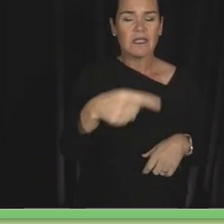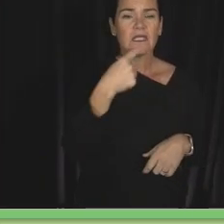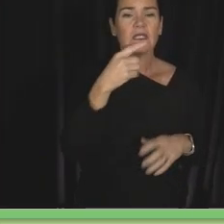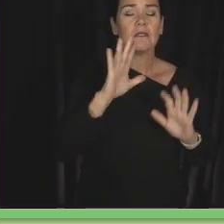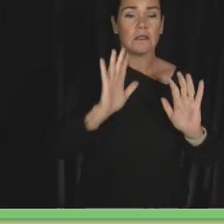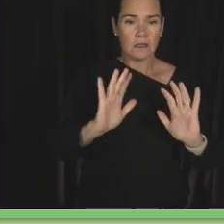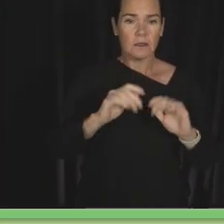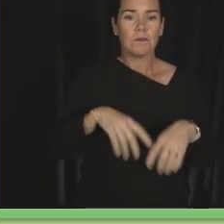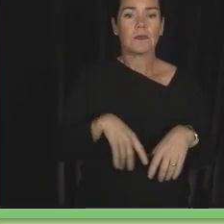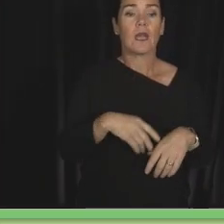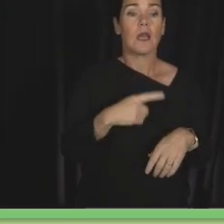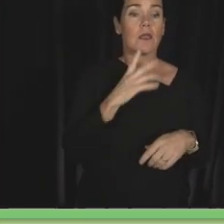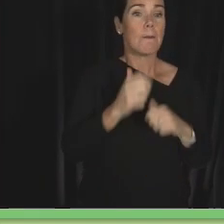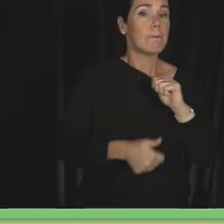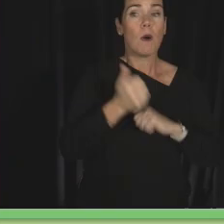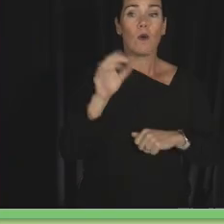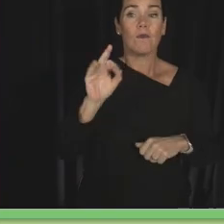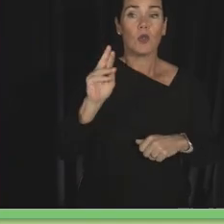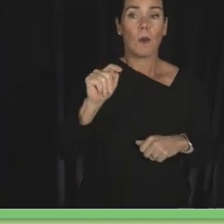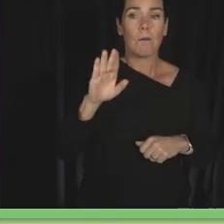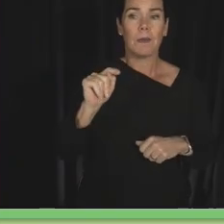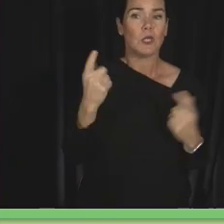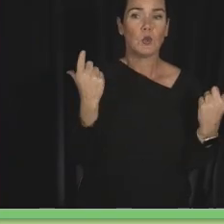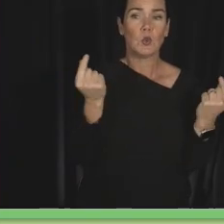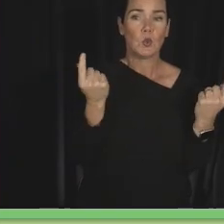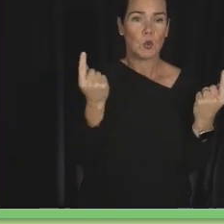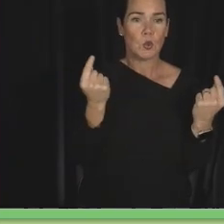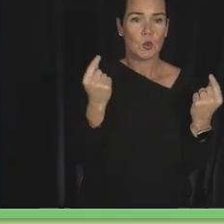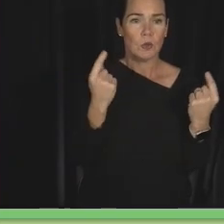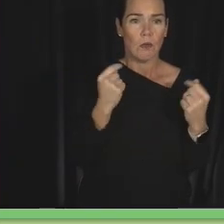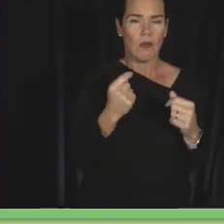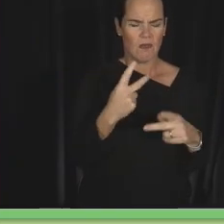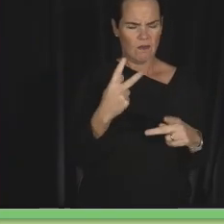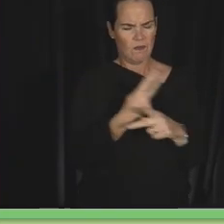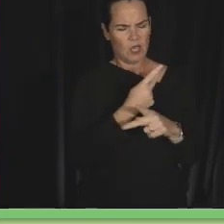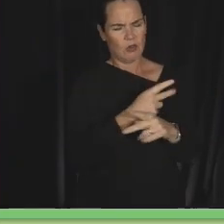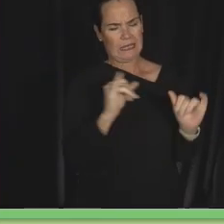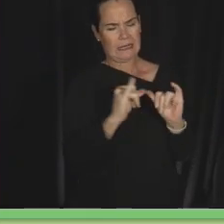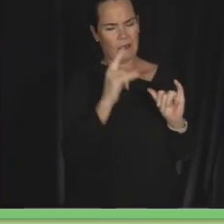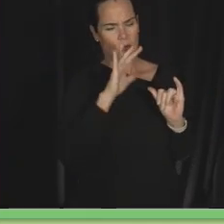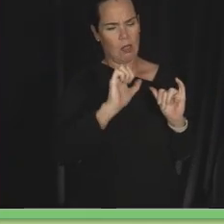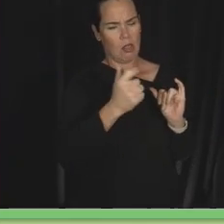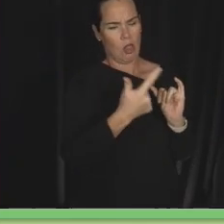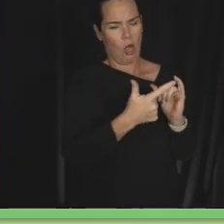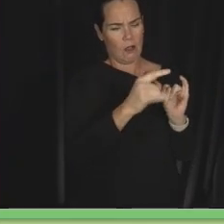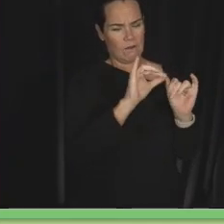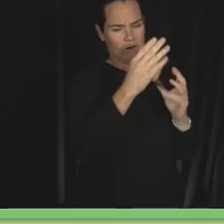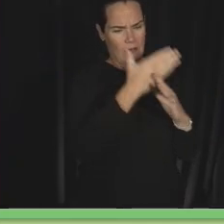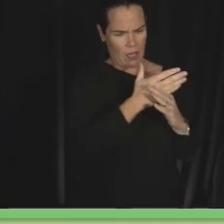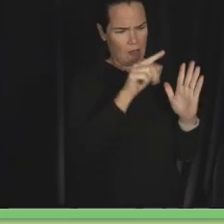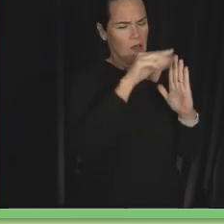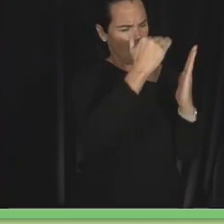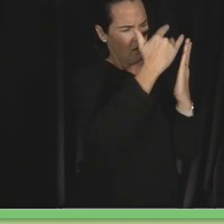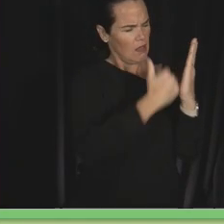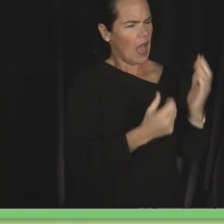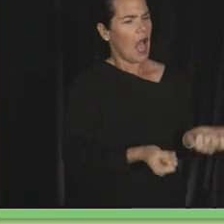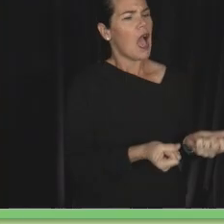biggest use of Fluent Bit's CPU time is spent figuring out how large the log files are before reading them.